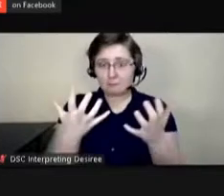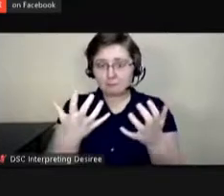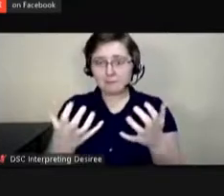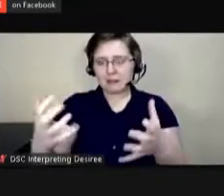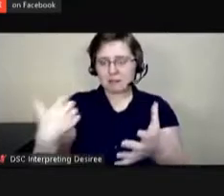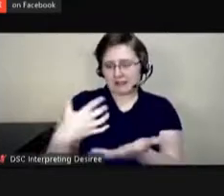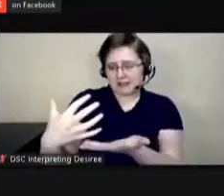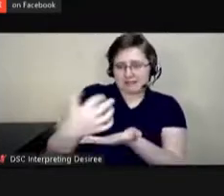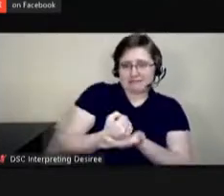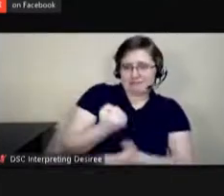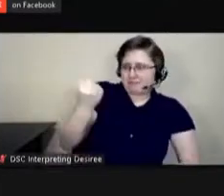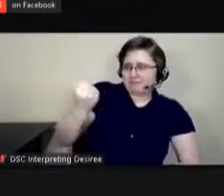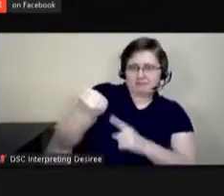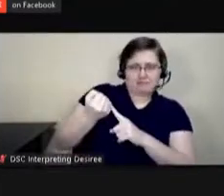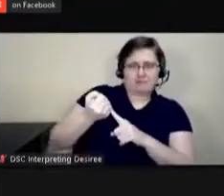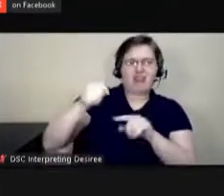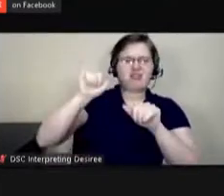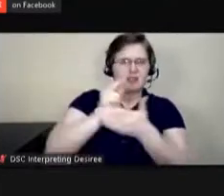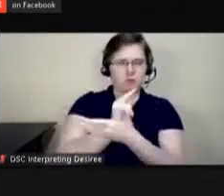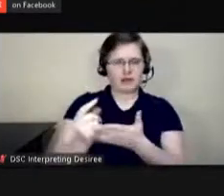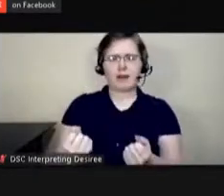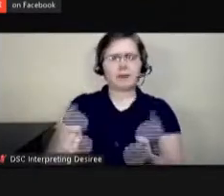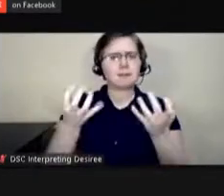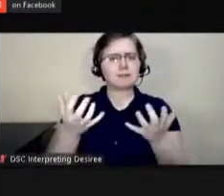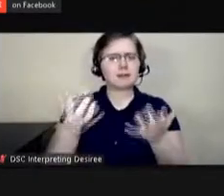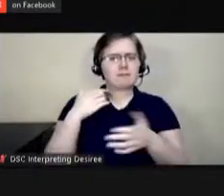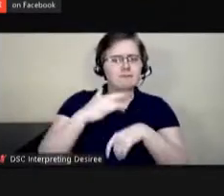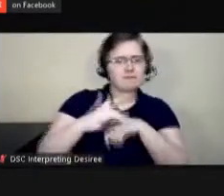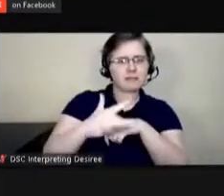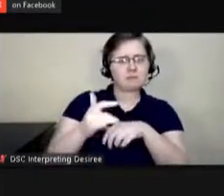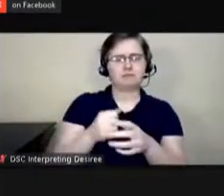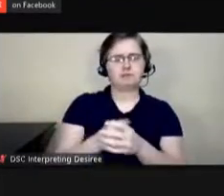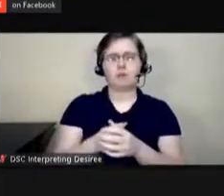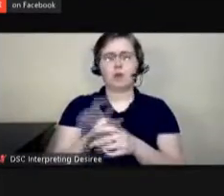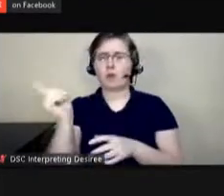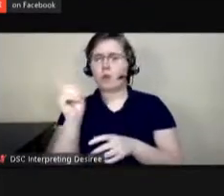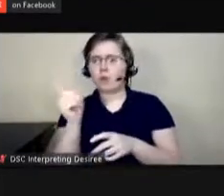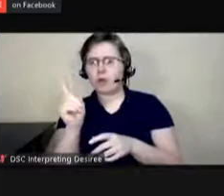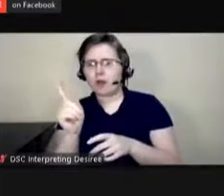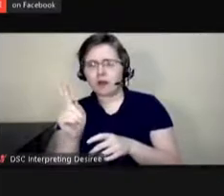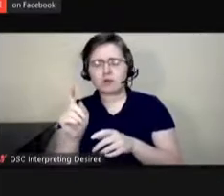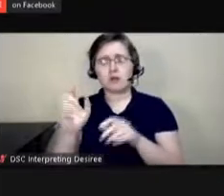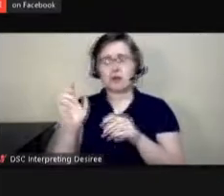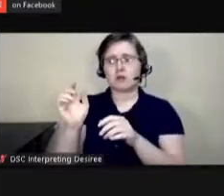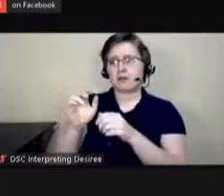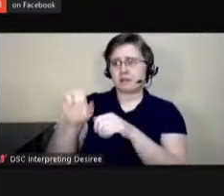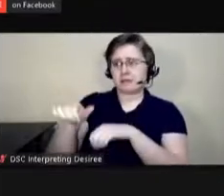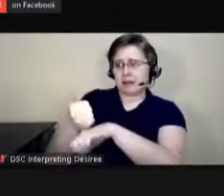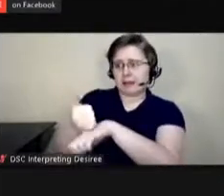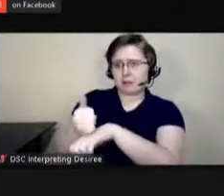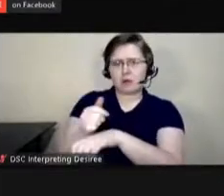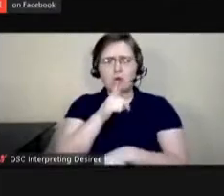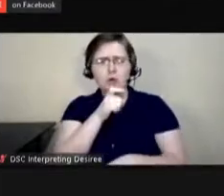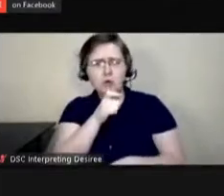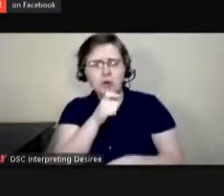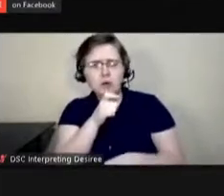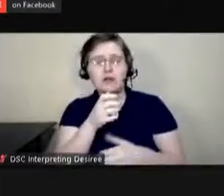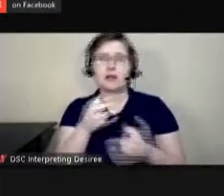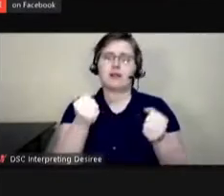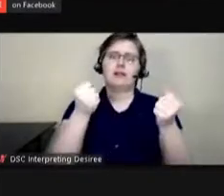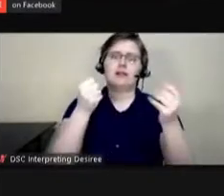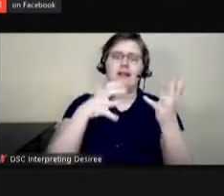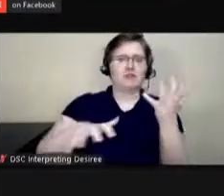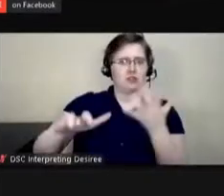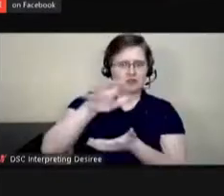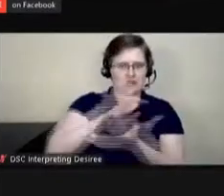get that week, where we're going to be vaccinating, who's going to be vaccinated, because again, there's a lot of